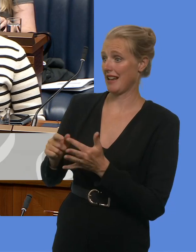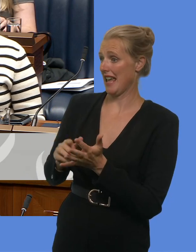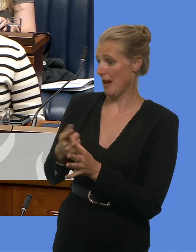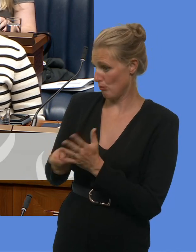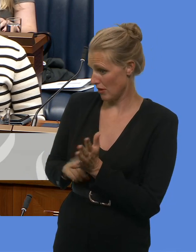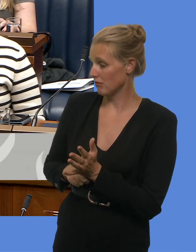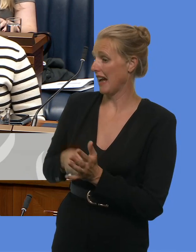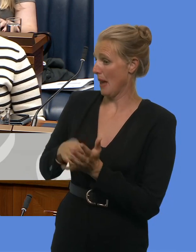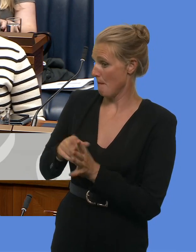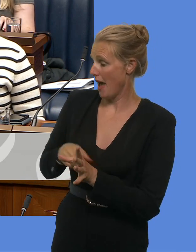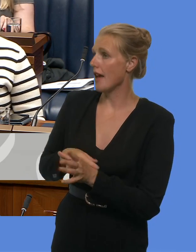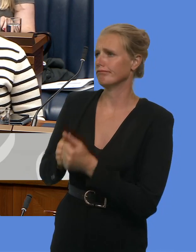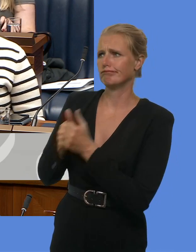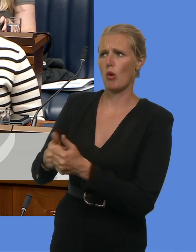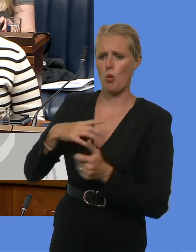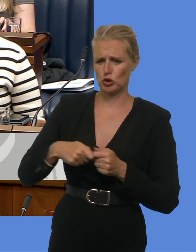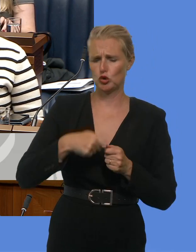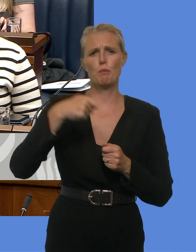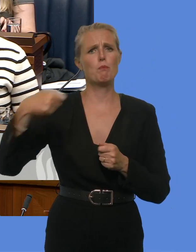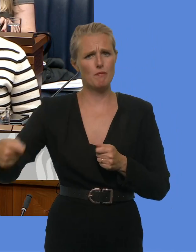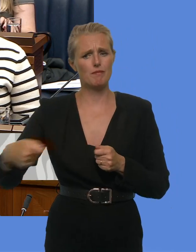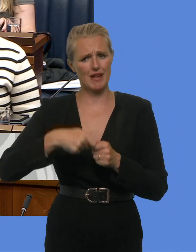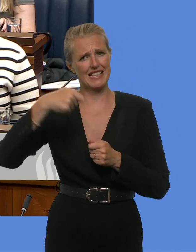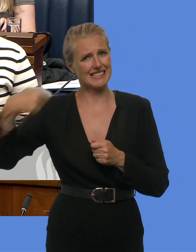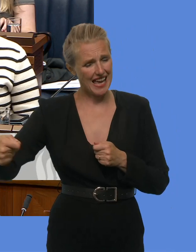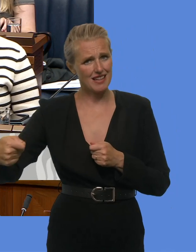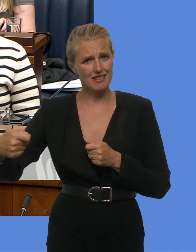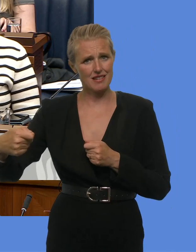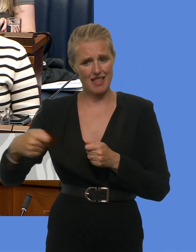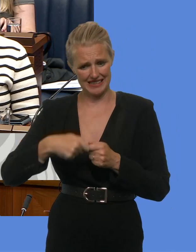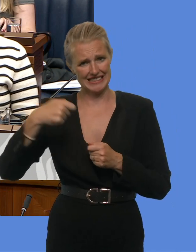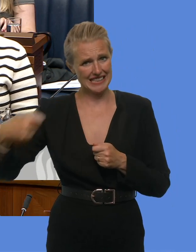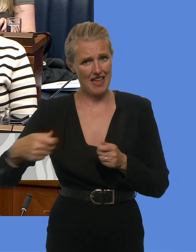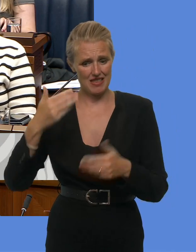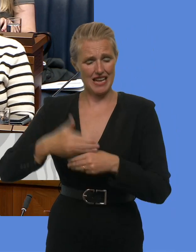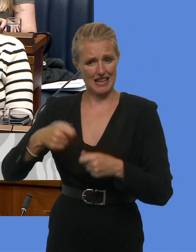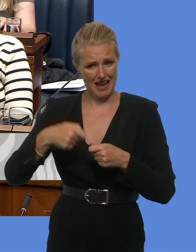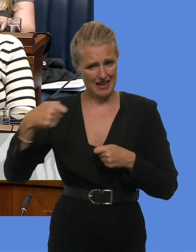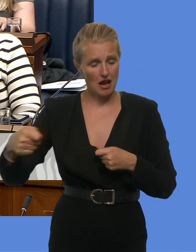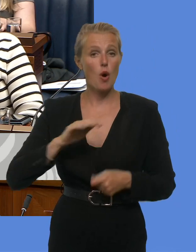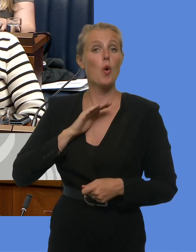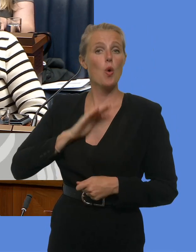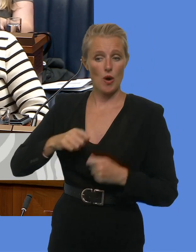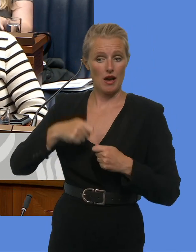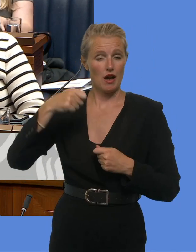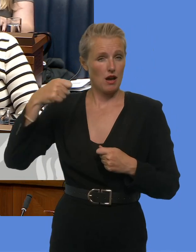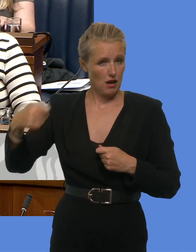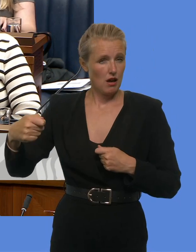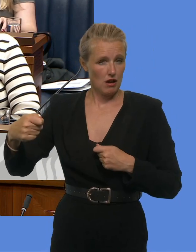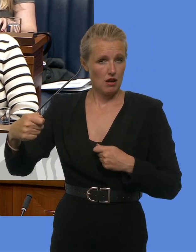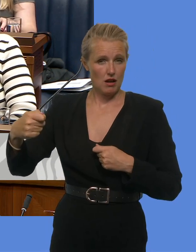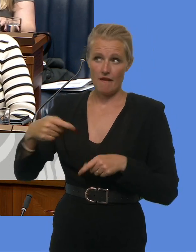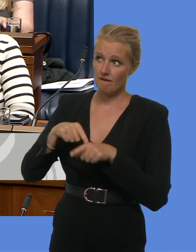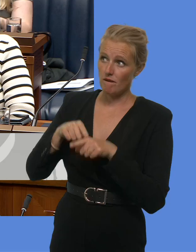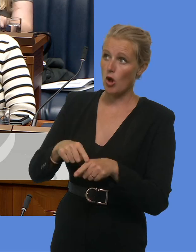in support of the extension to the backdating deadline, and we were pleased that the deadline has been extended to align with